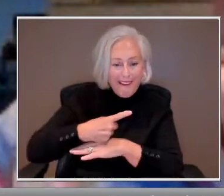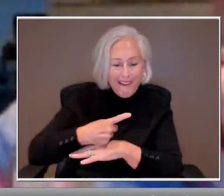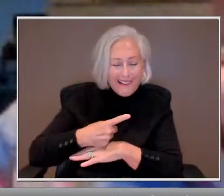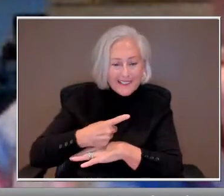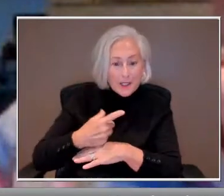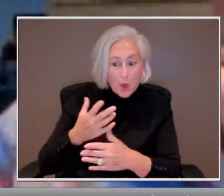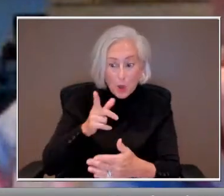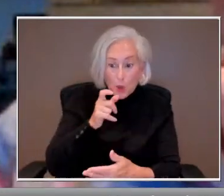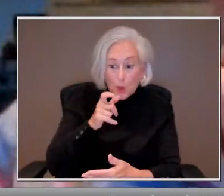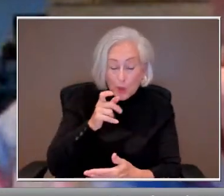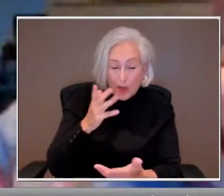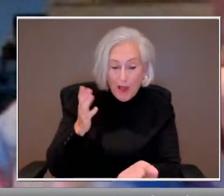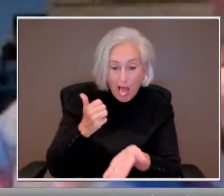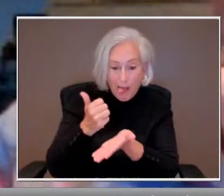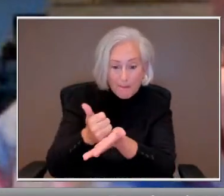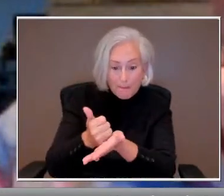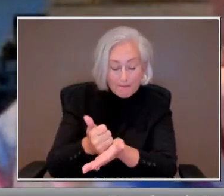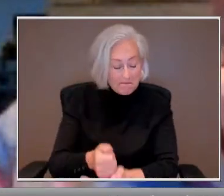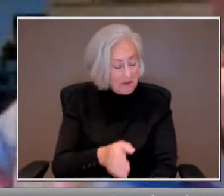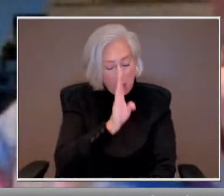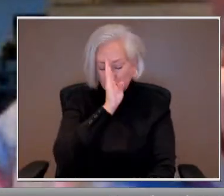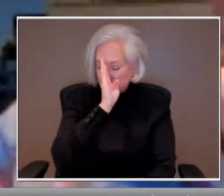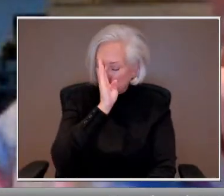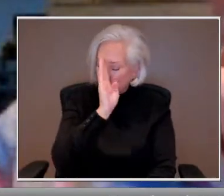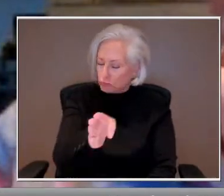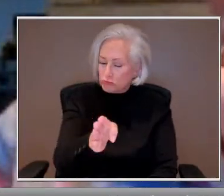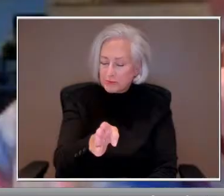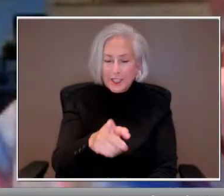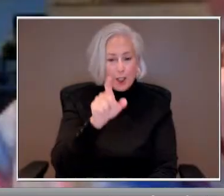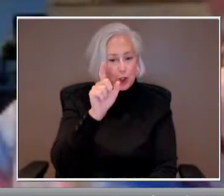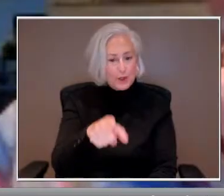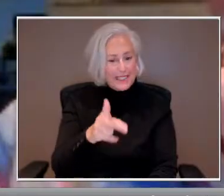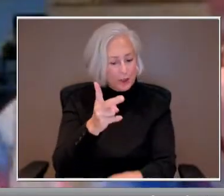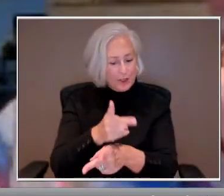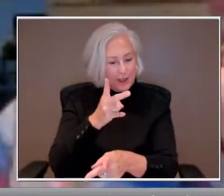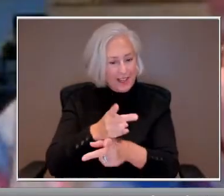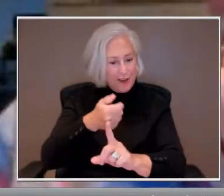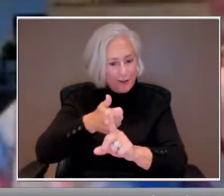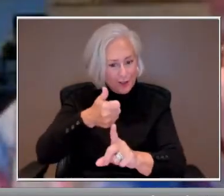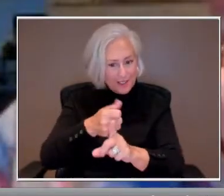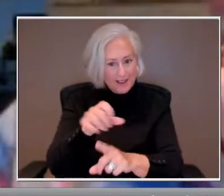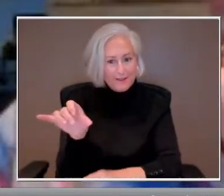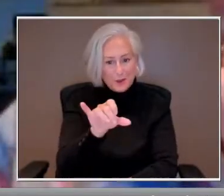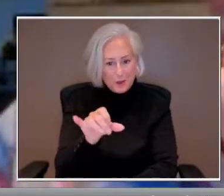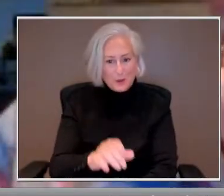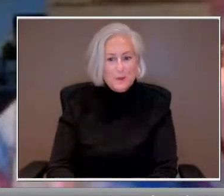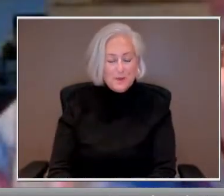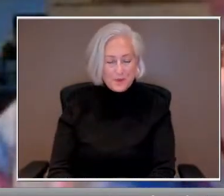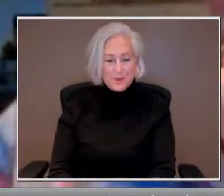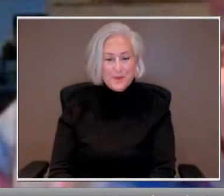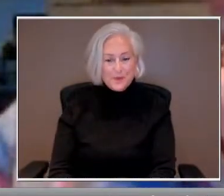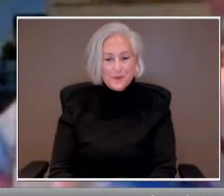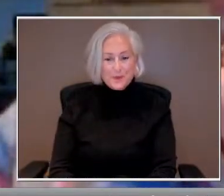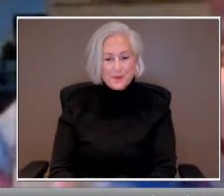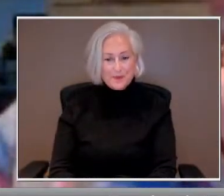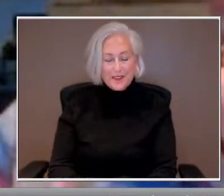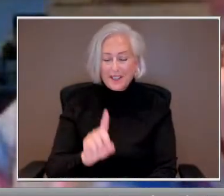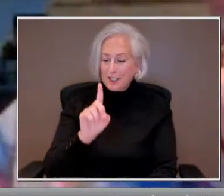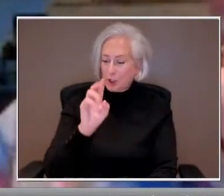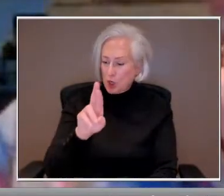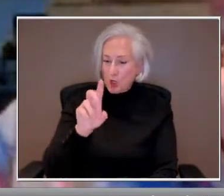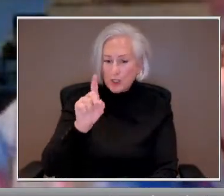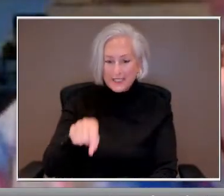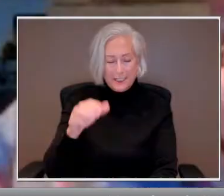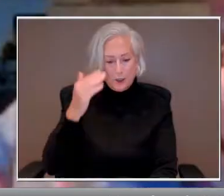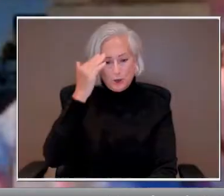I just flat tell them, you gotta look out for yourself too. I said, and the doctor needs to know what